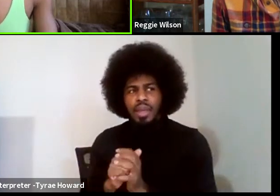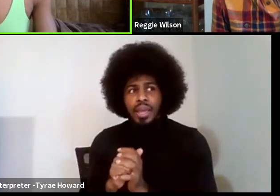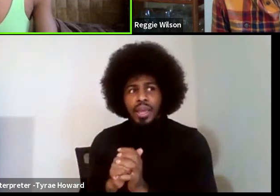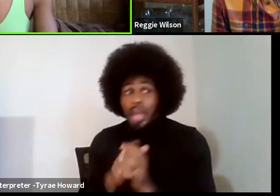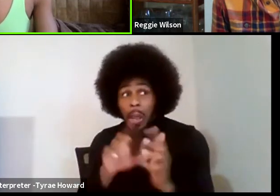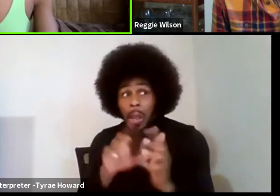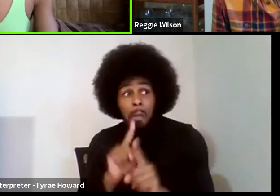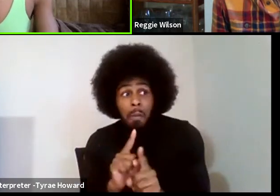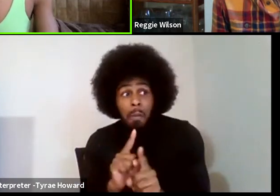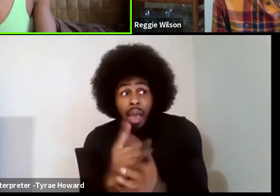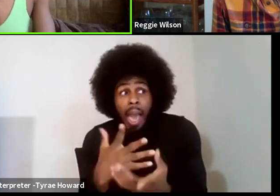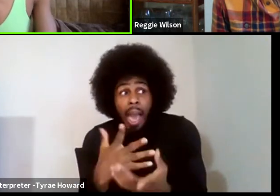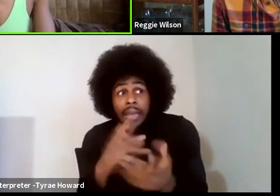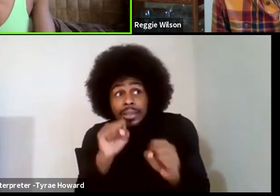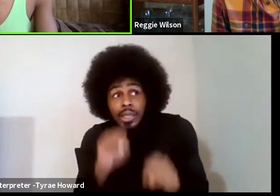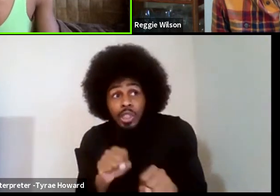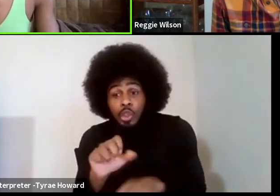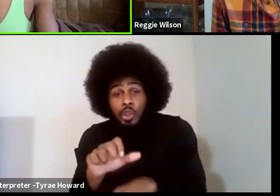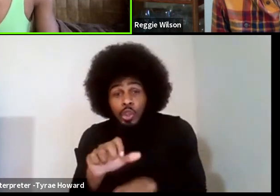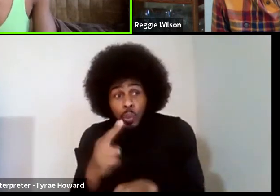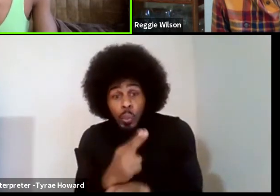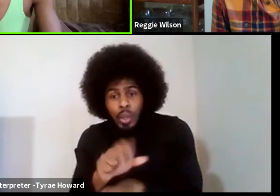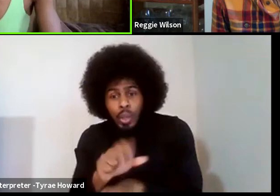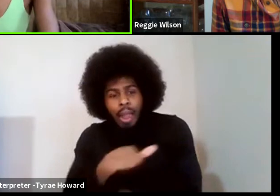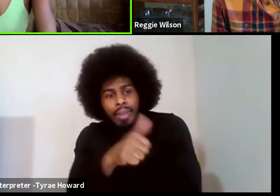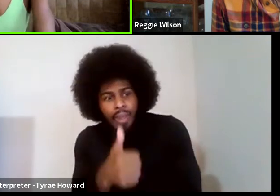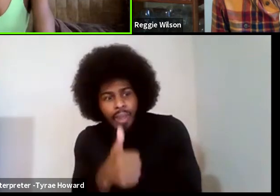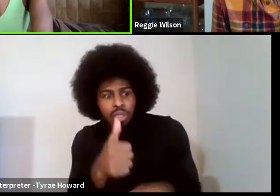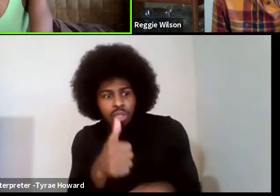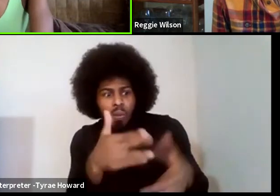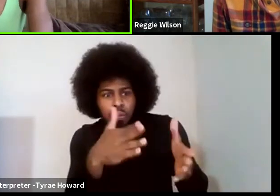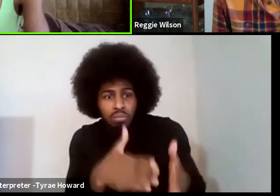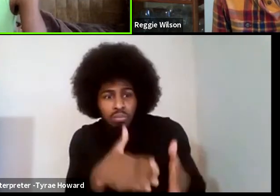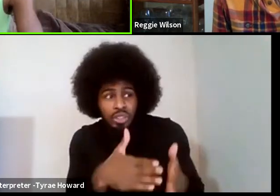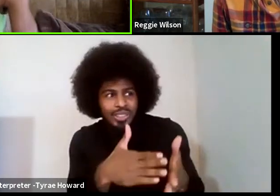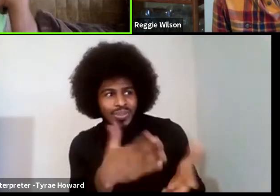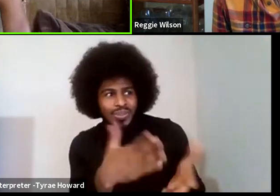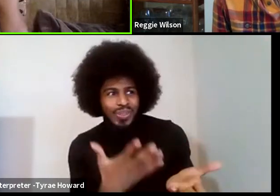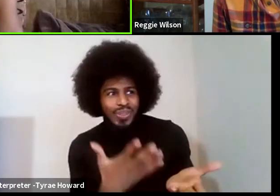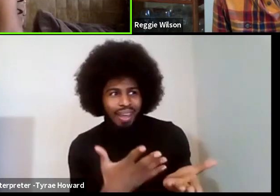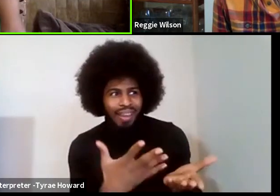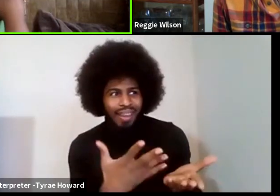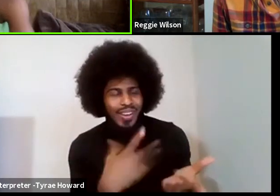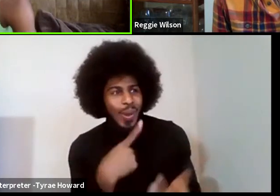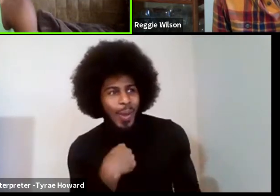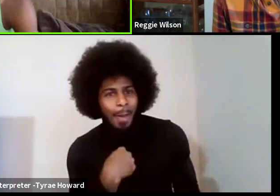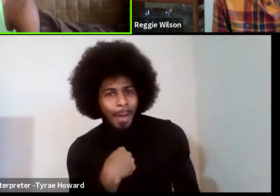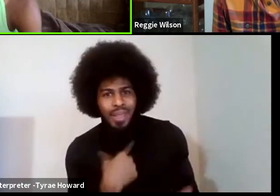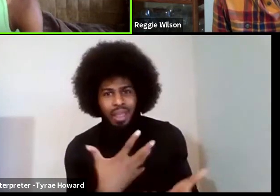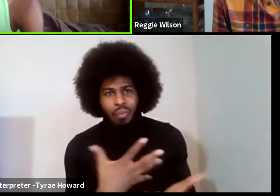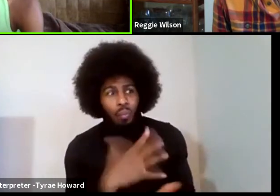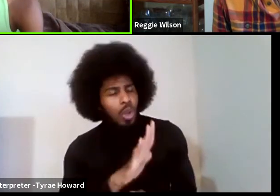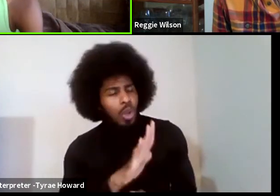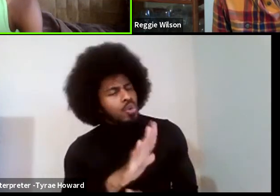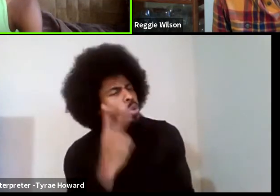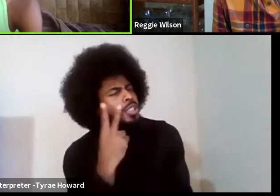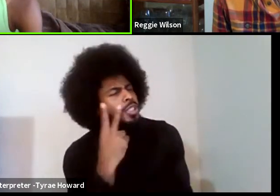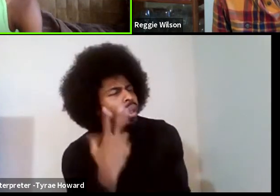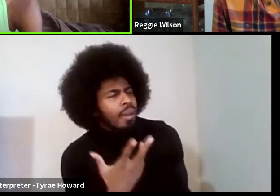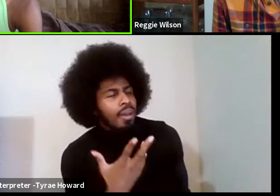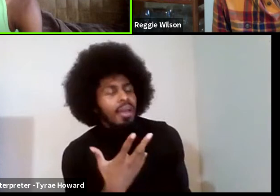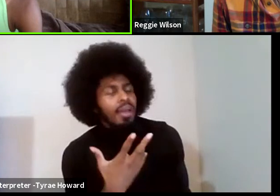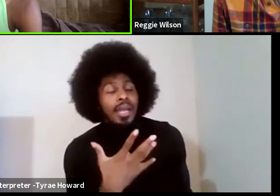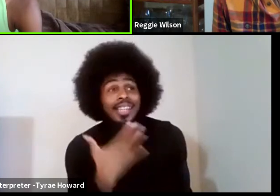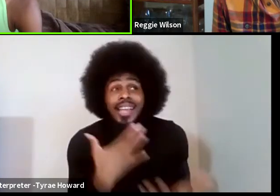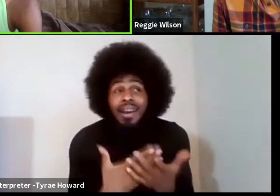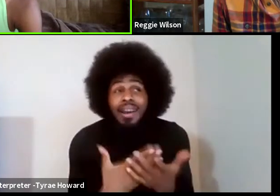fresh eyes, but what we gonna, you know, it also feels like, I love that you bring this up, because I